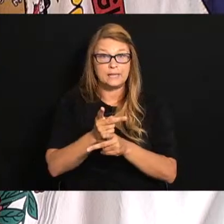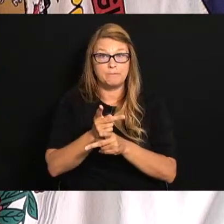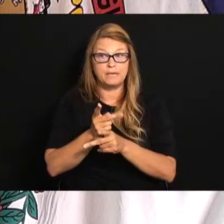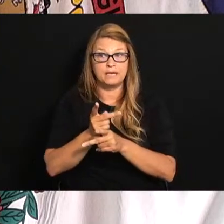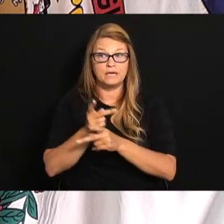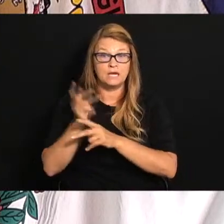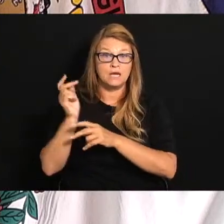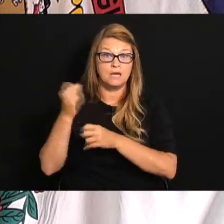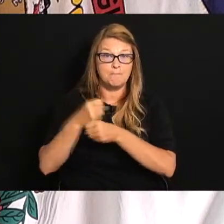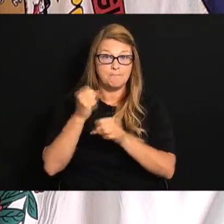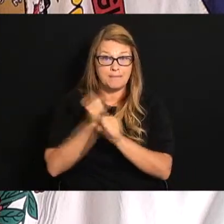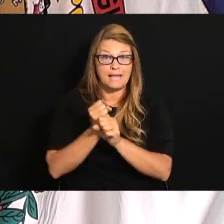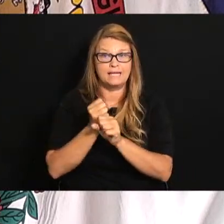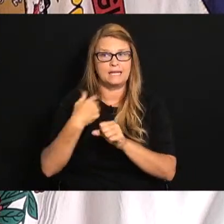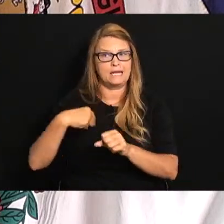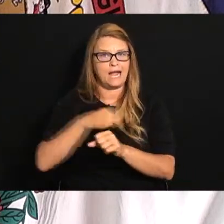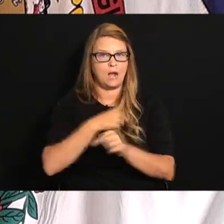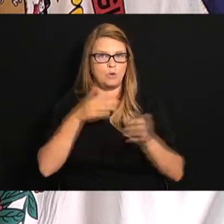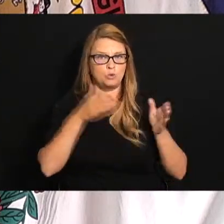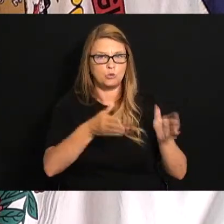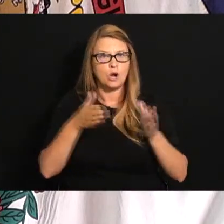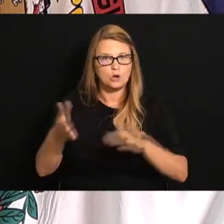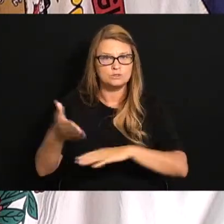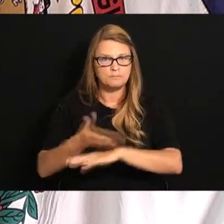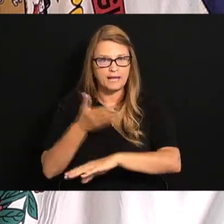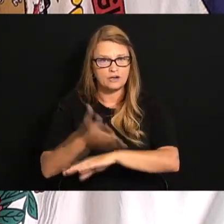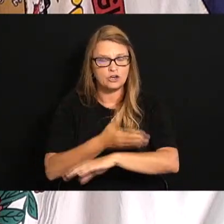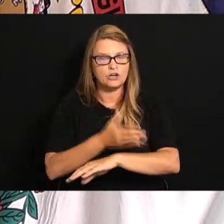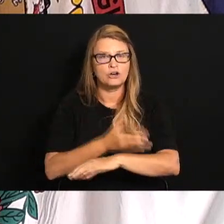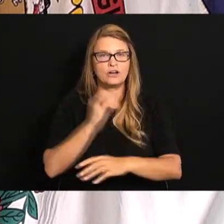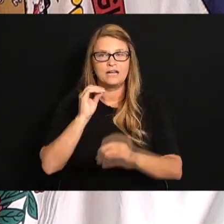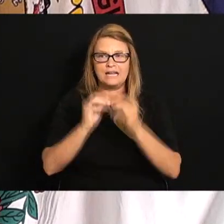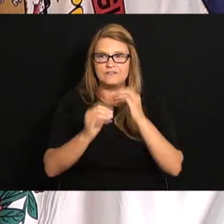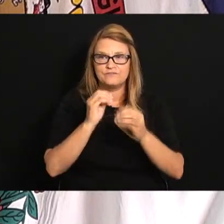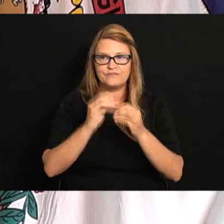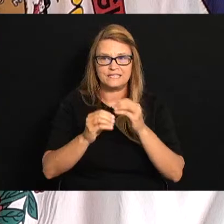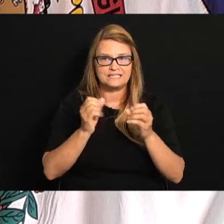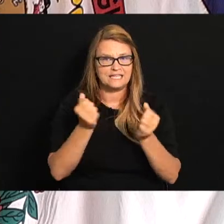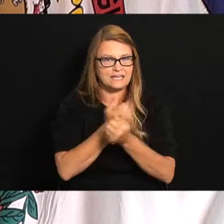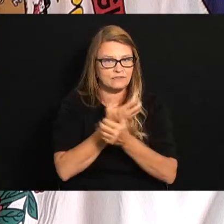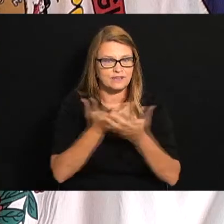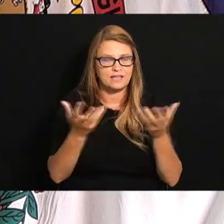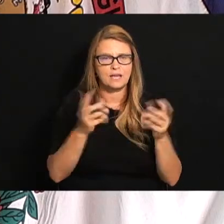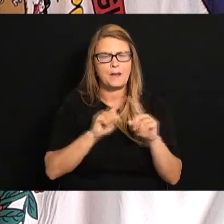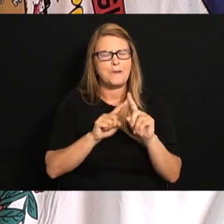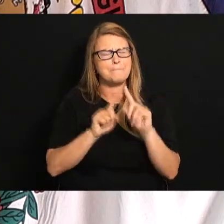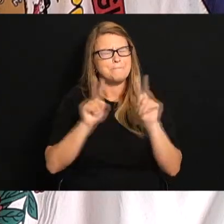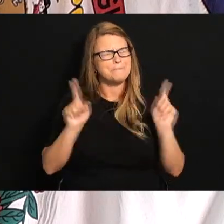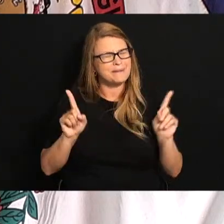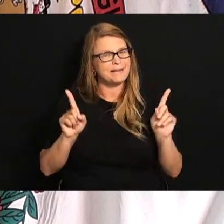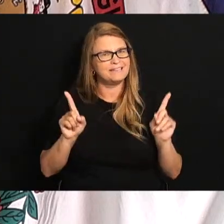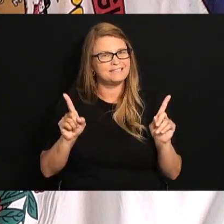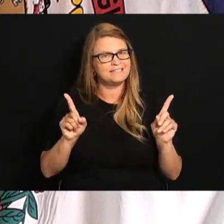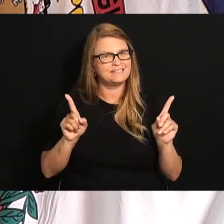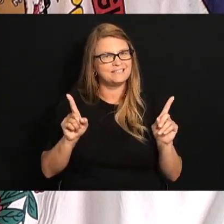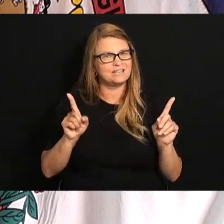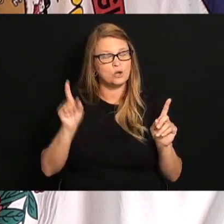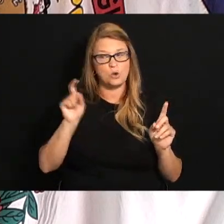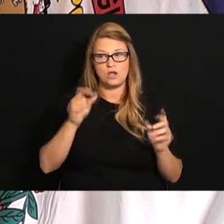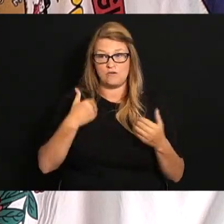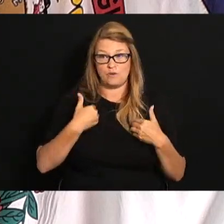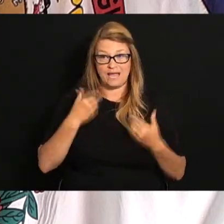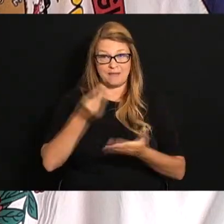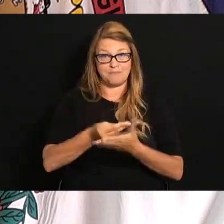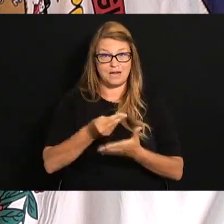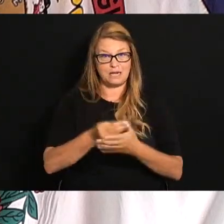in making our roads better, fixing guardrails and slips and all that kind of stuff. But we had the money, we could